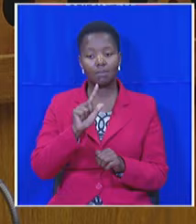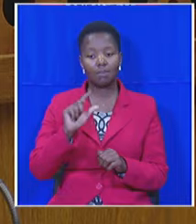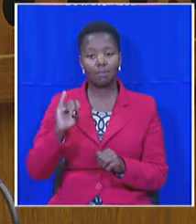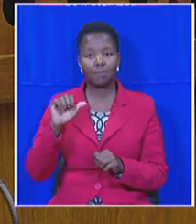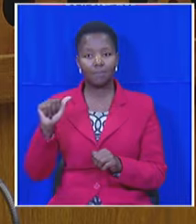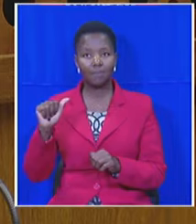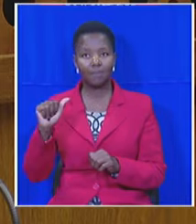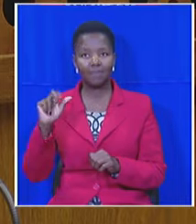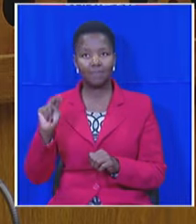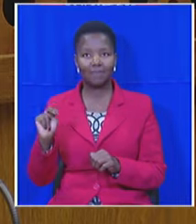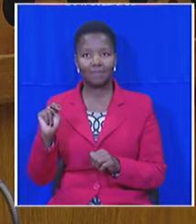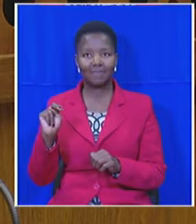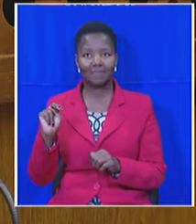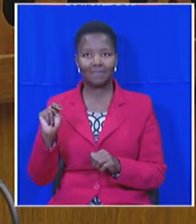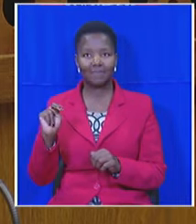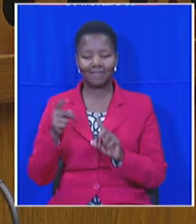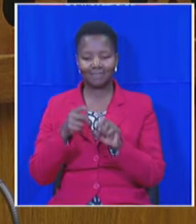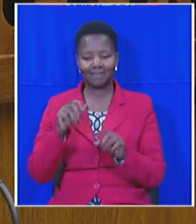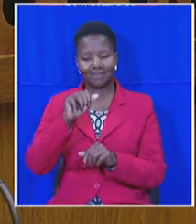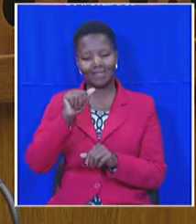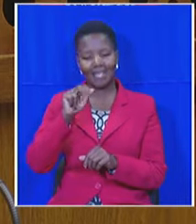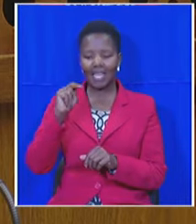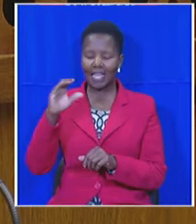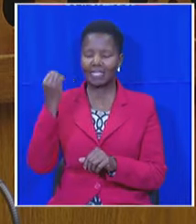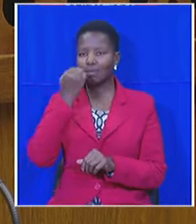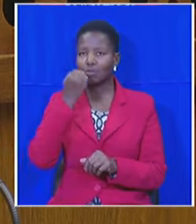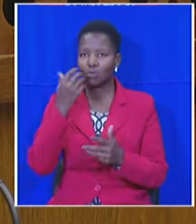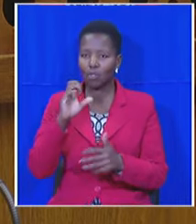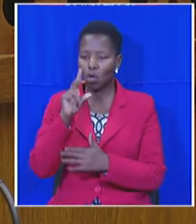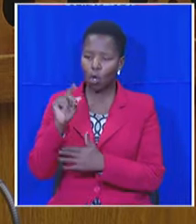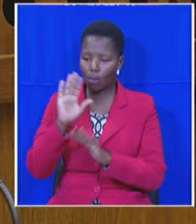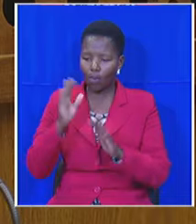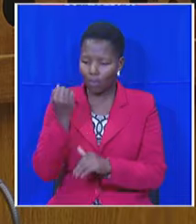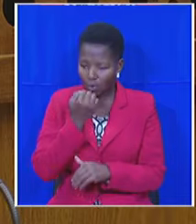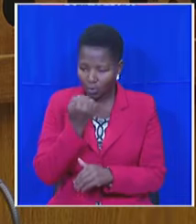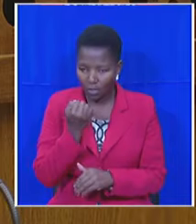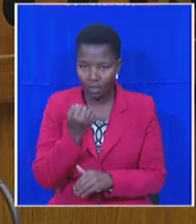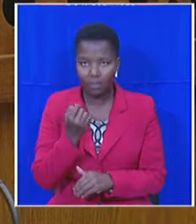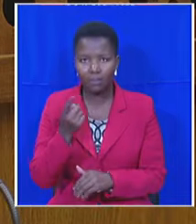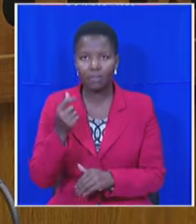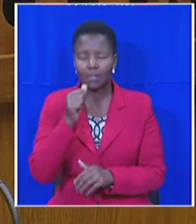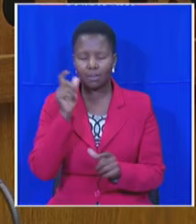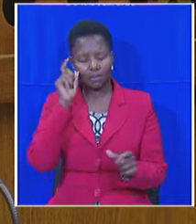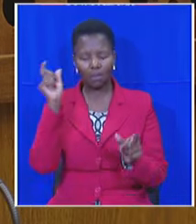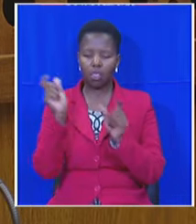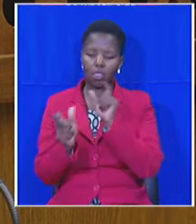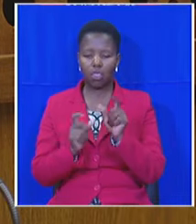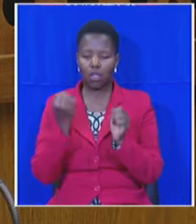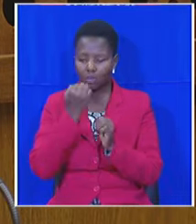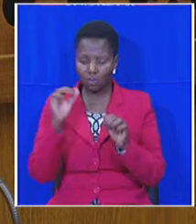COPE, of the ANC, dis die hele NP caucus partytjie wat hier